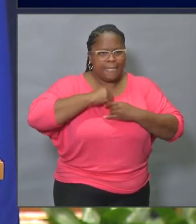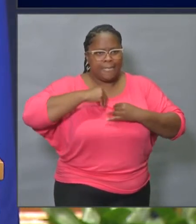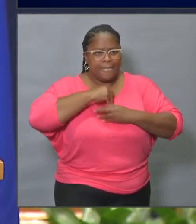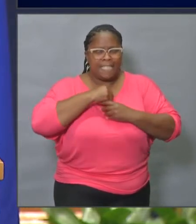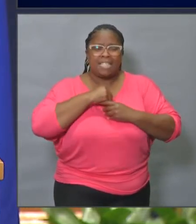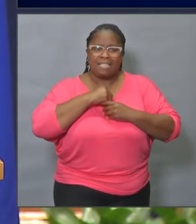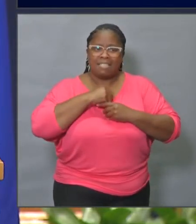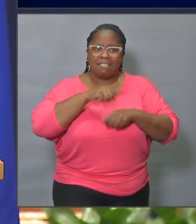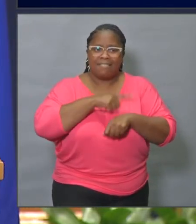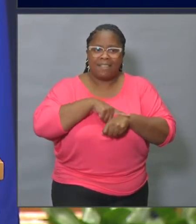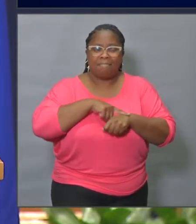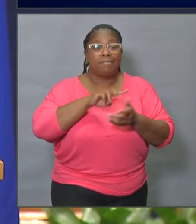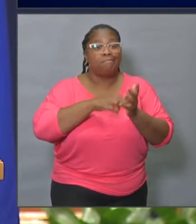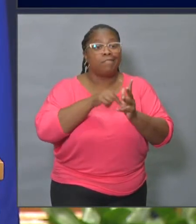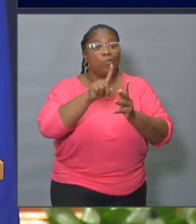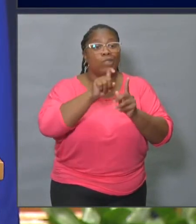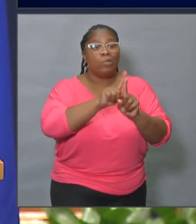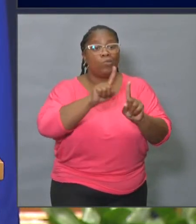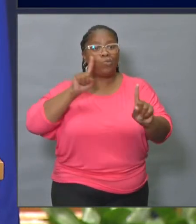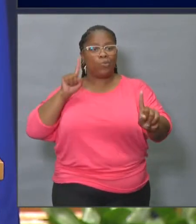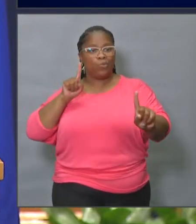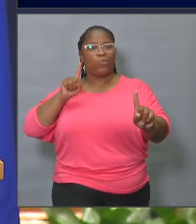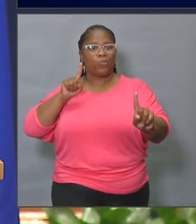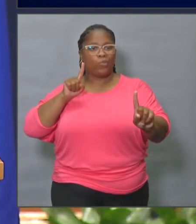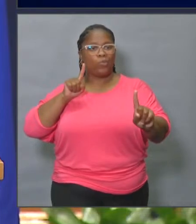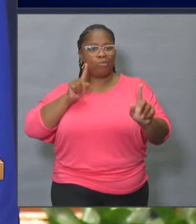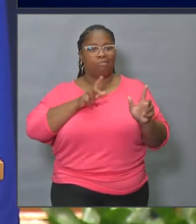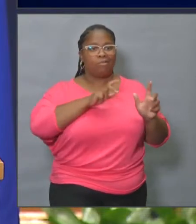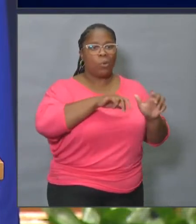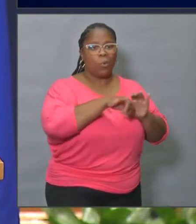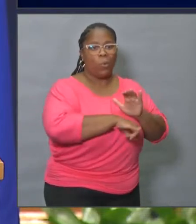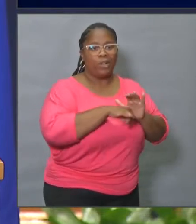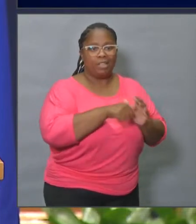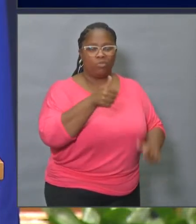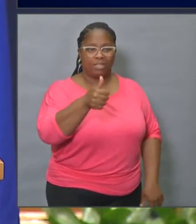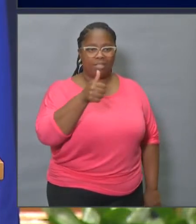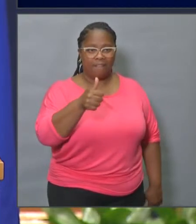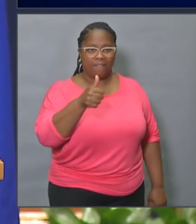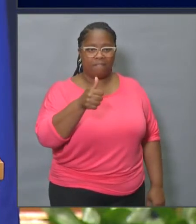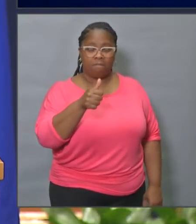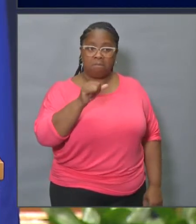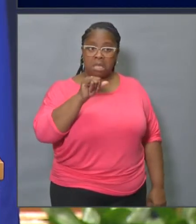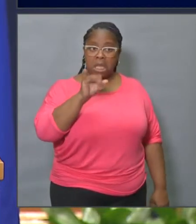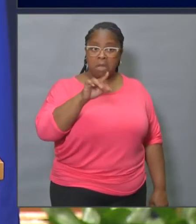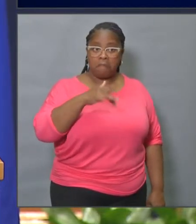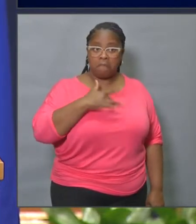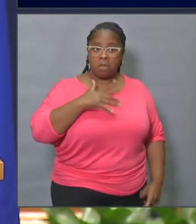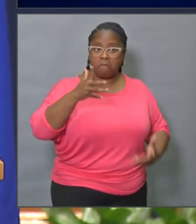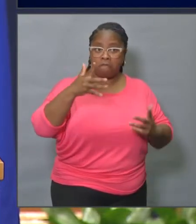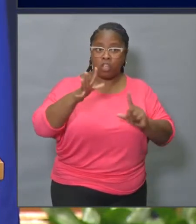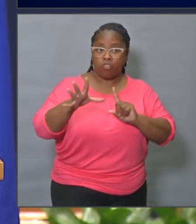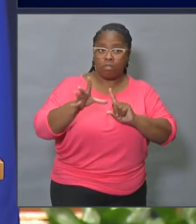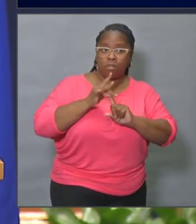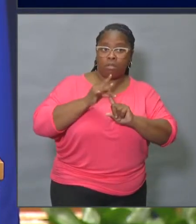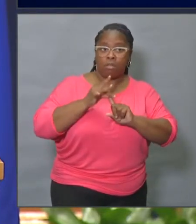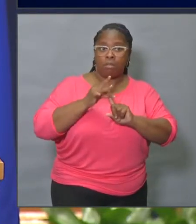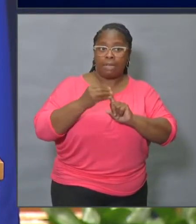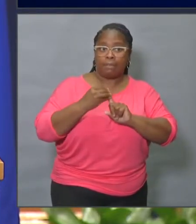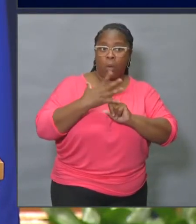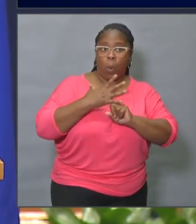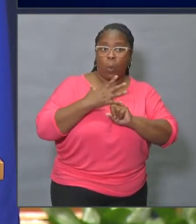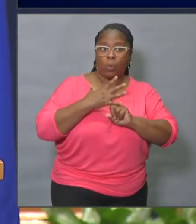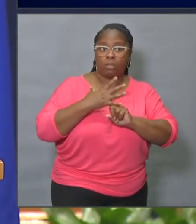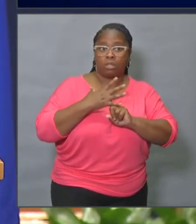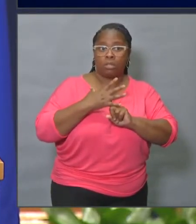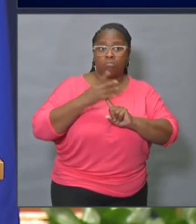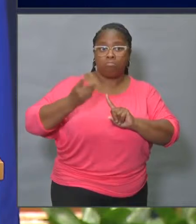get tested right away after you think you've had an exposure, you're likely to test negative because